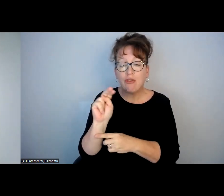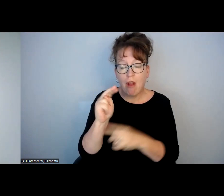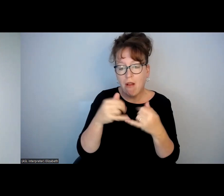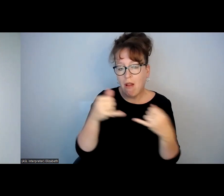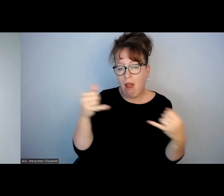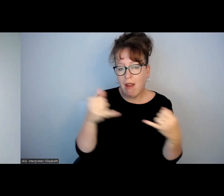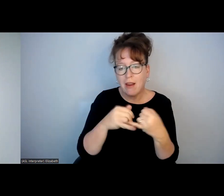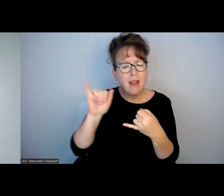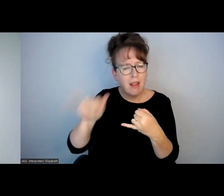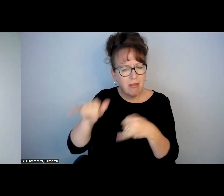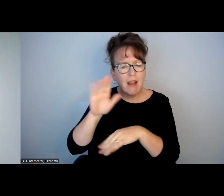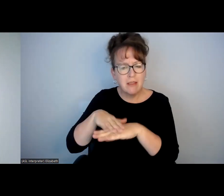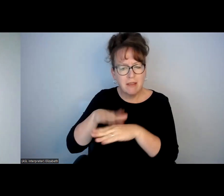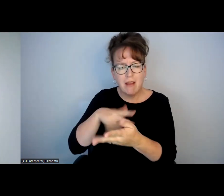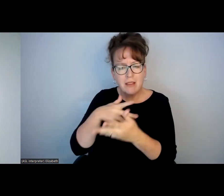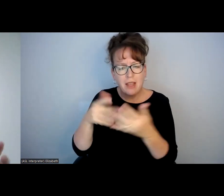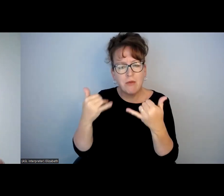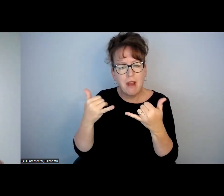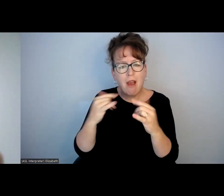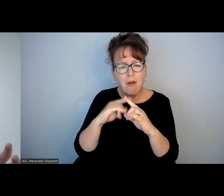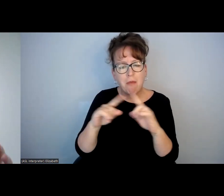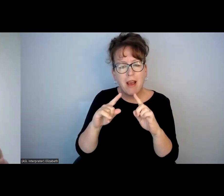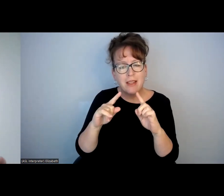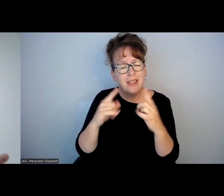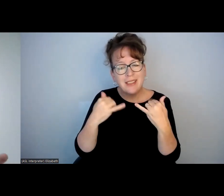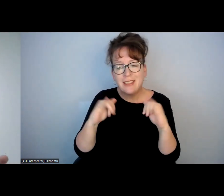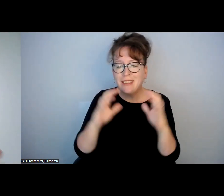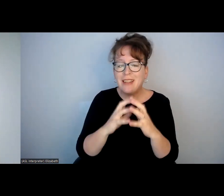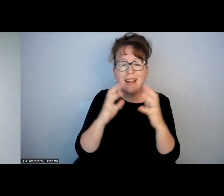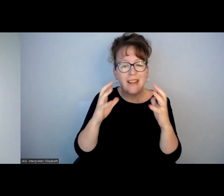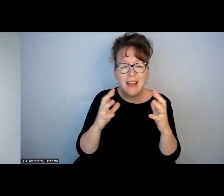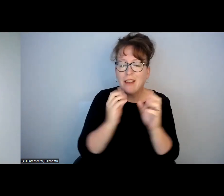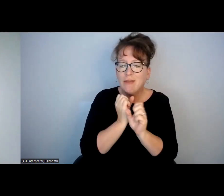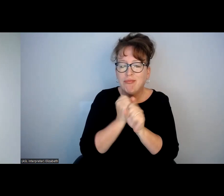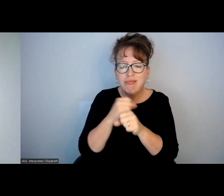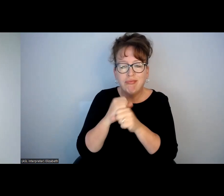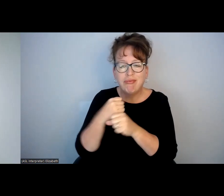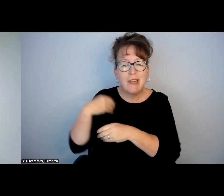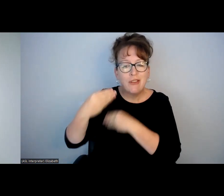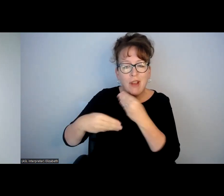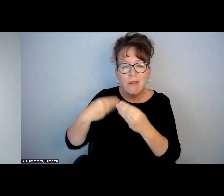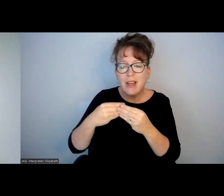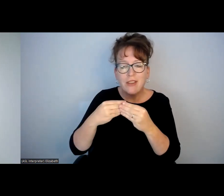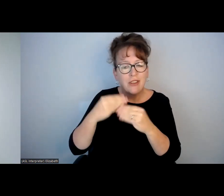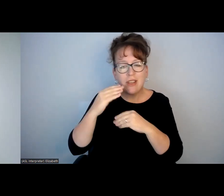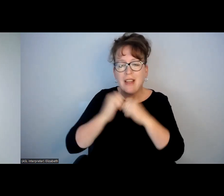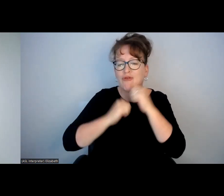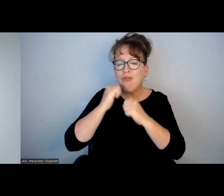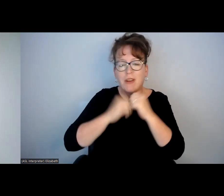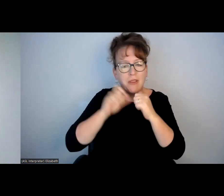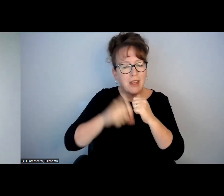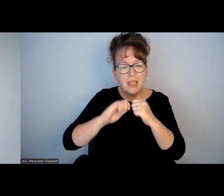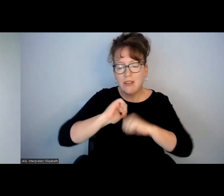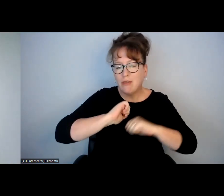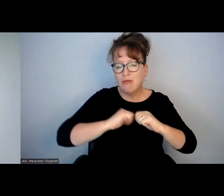that will happen, but there's a lot of generation infrastructure that needs to be deployed across the state and across the region